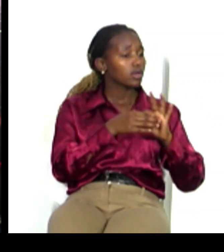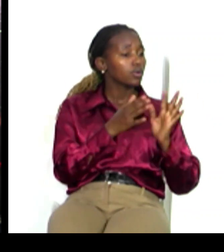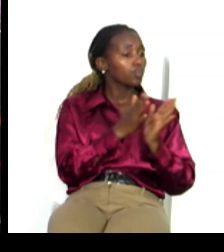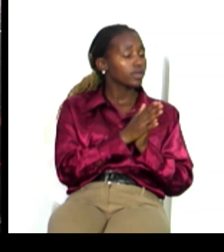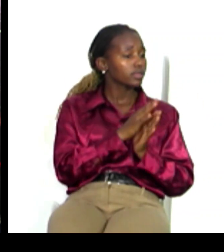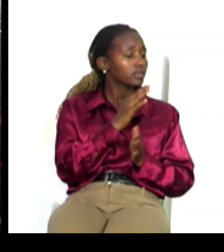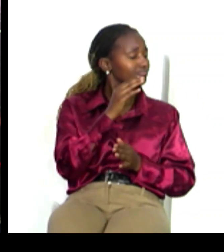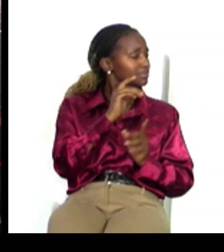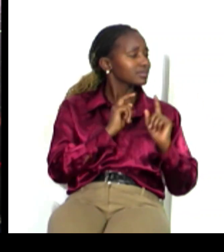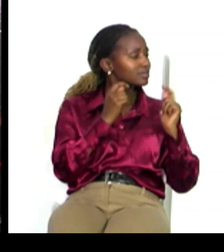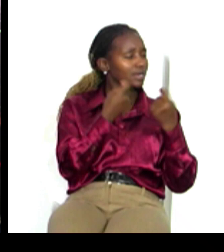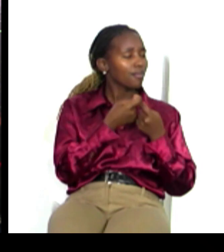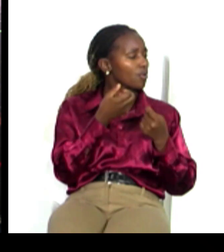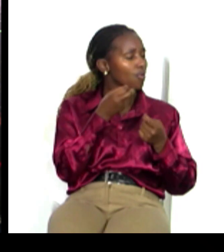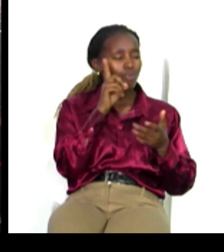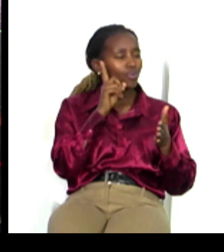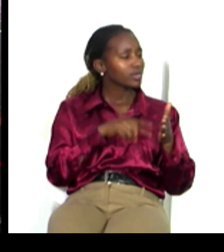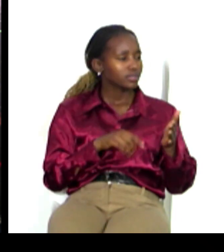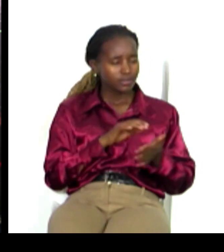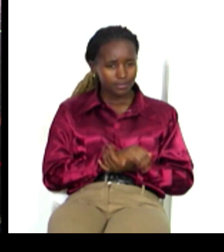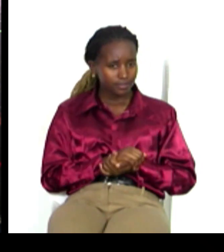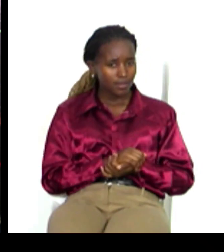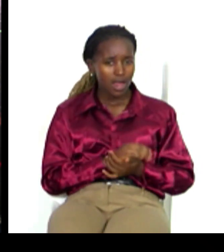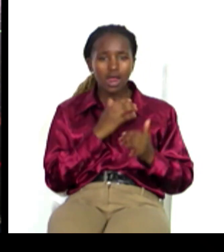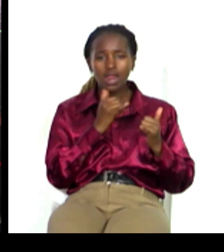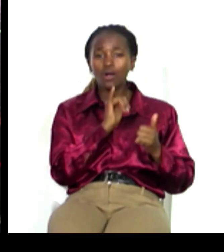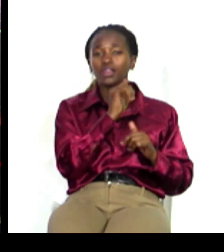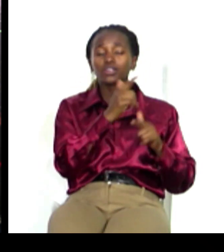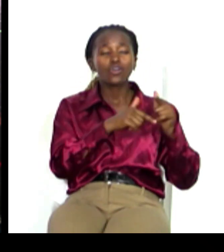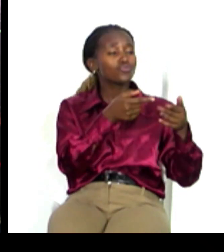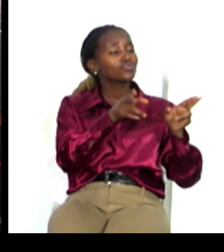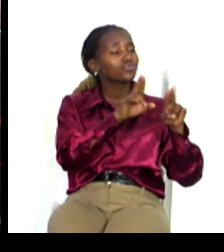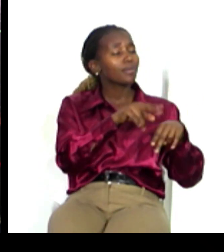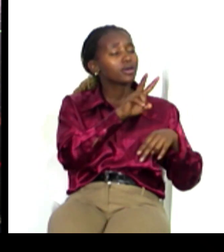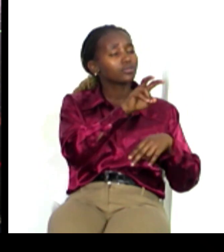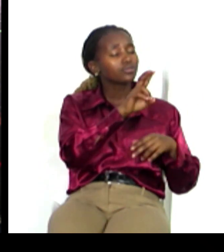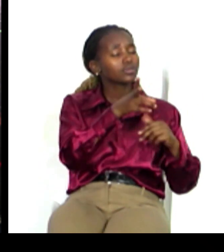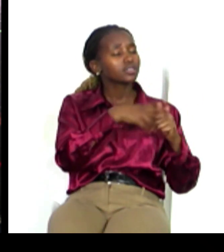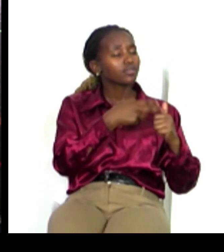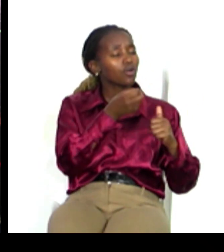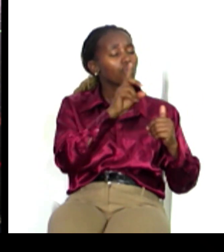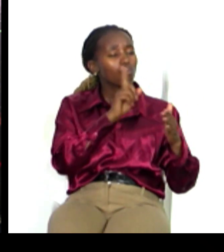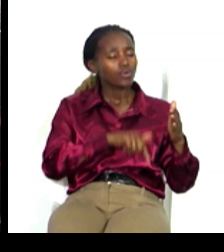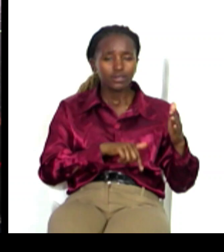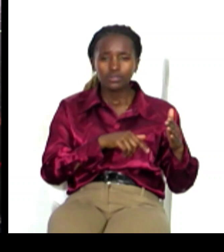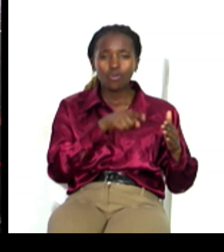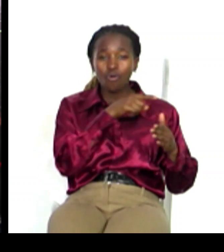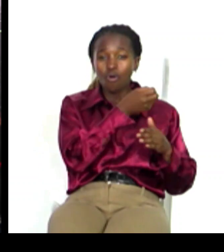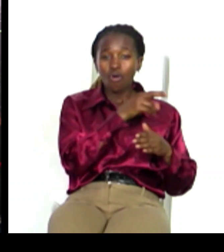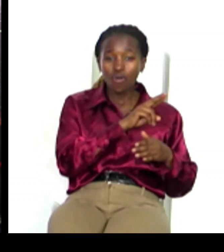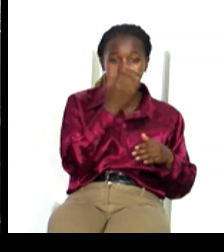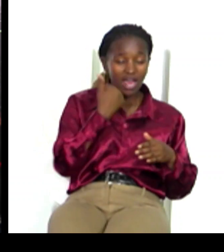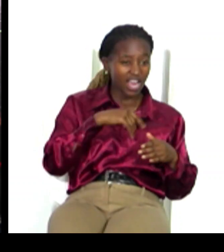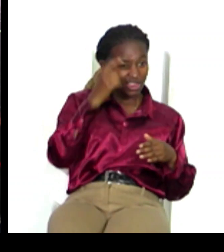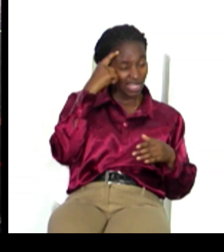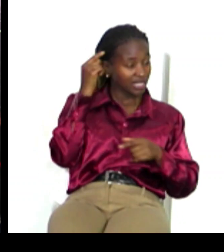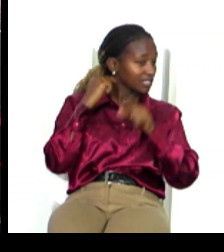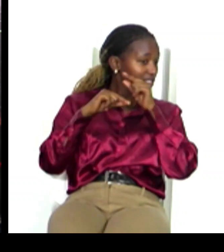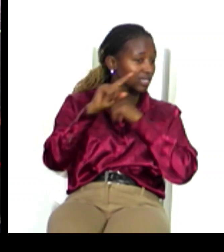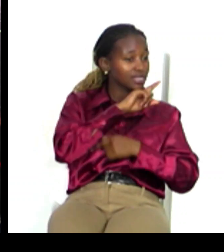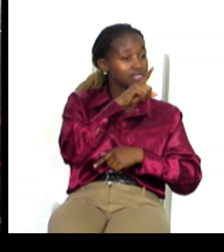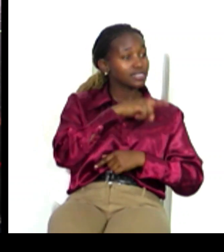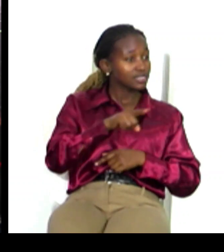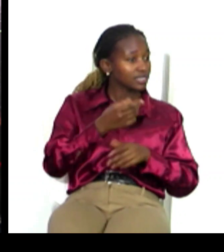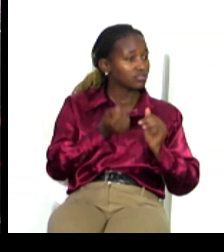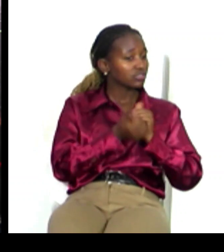politics of tribe? Are we seeing this happening in 2027? Ama the Gen Z wametuliberate from that? Jonah,